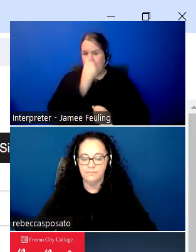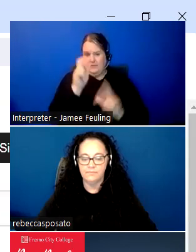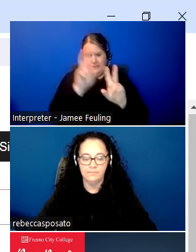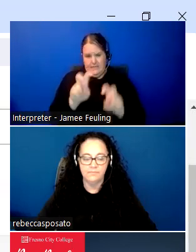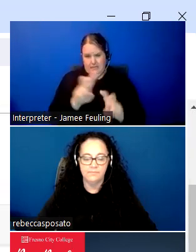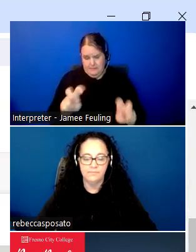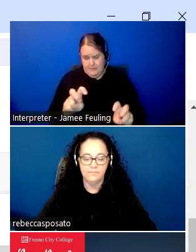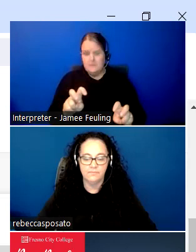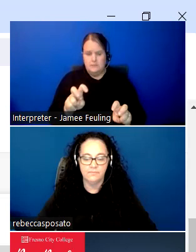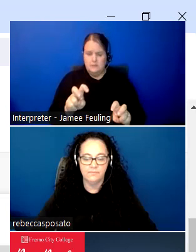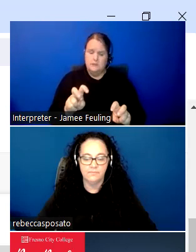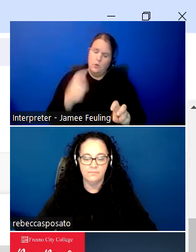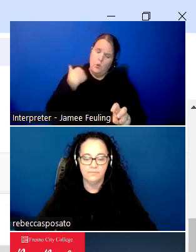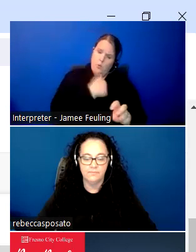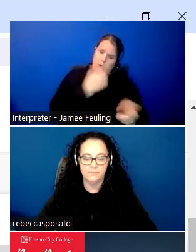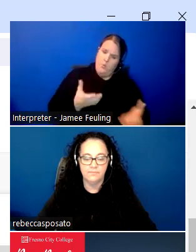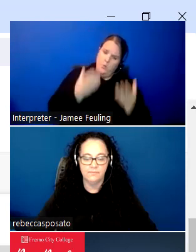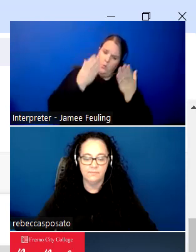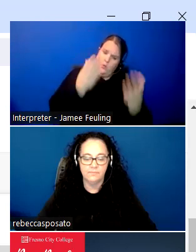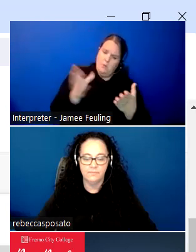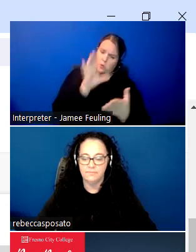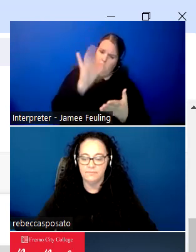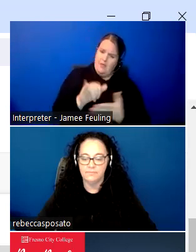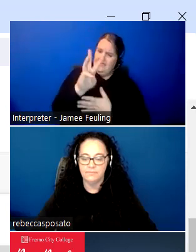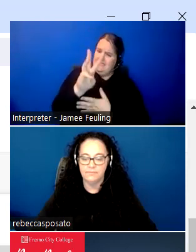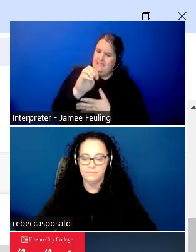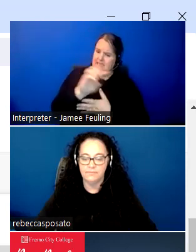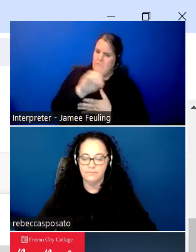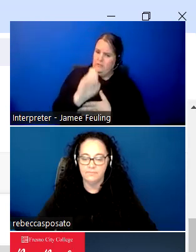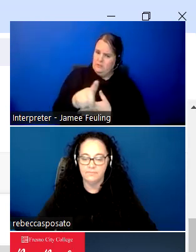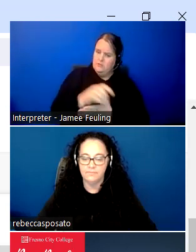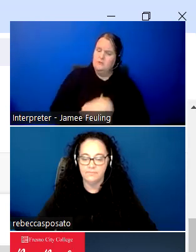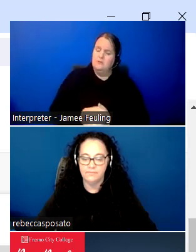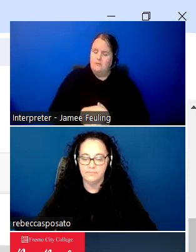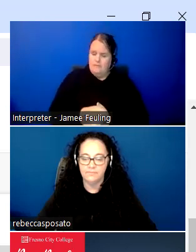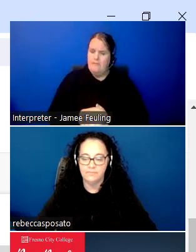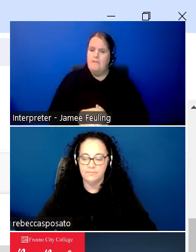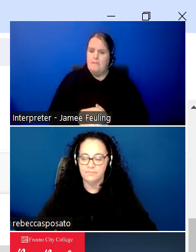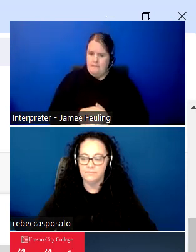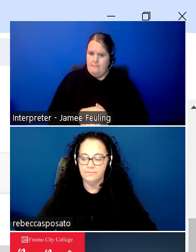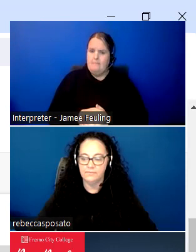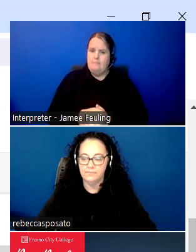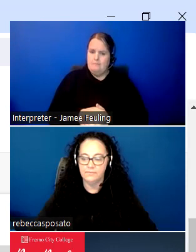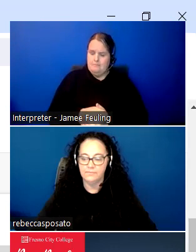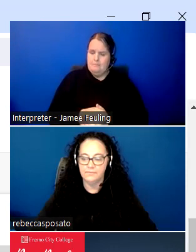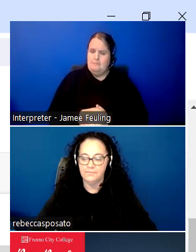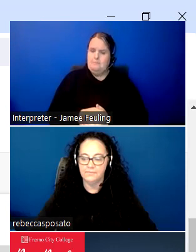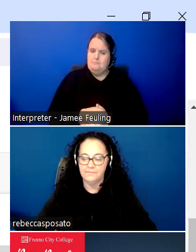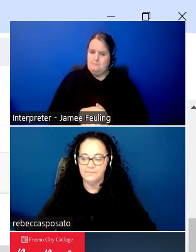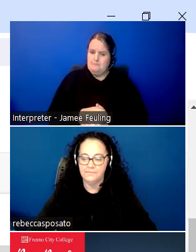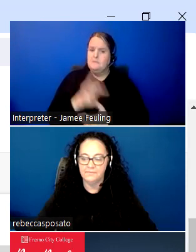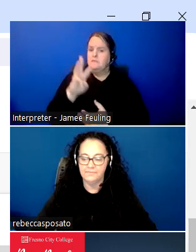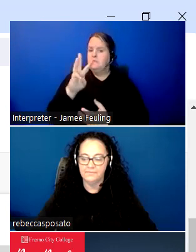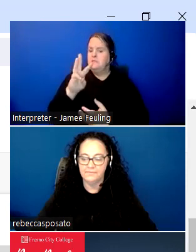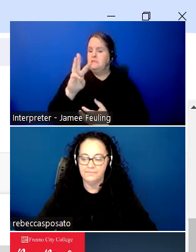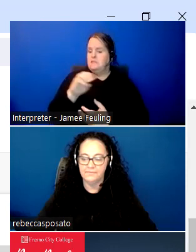is, we recommend that you do the 60 question one. The 6 question one is just not, it just does